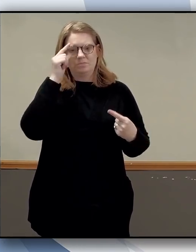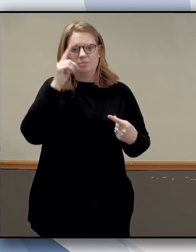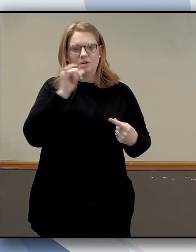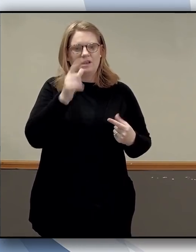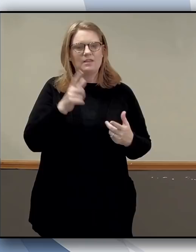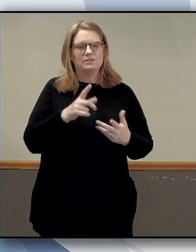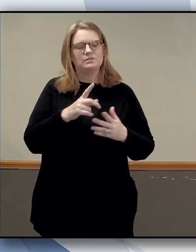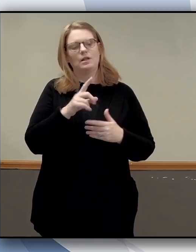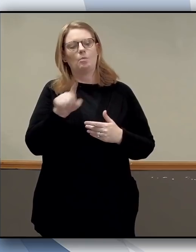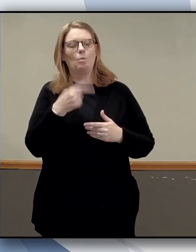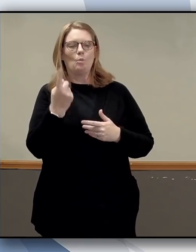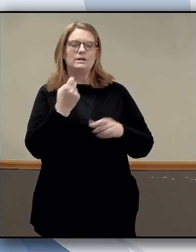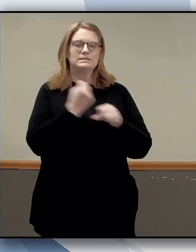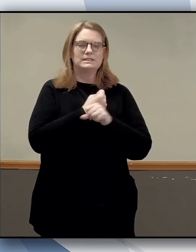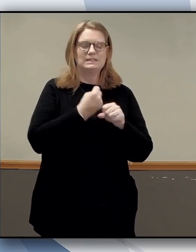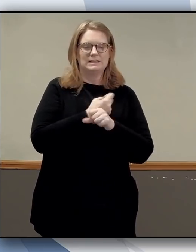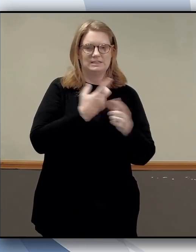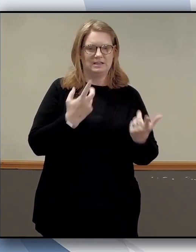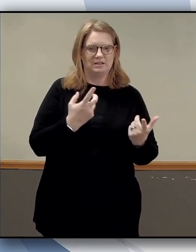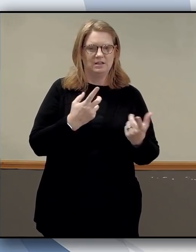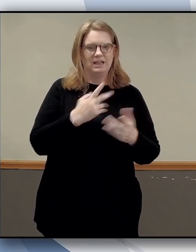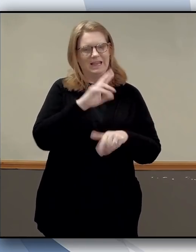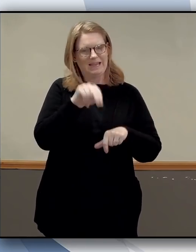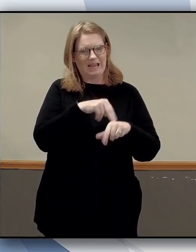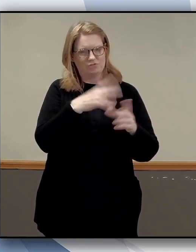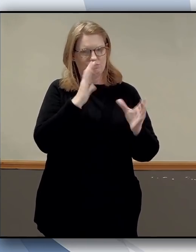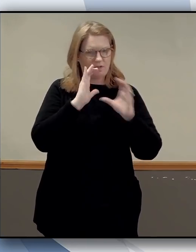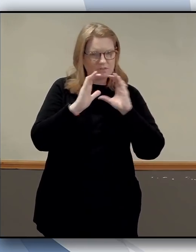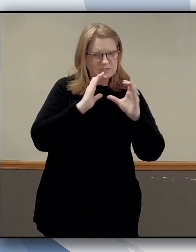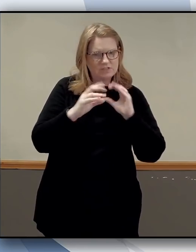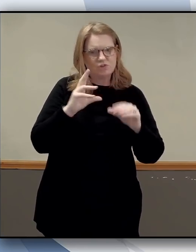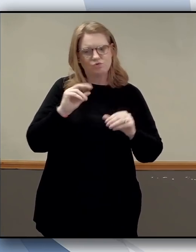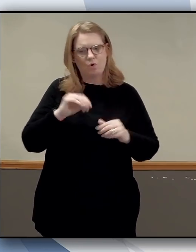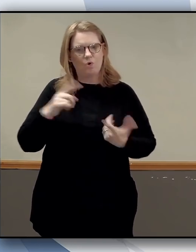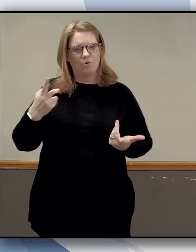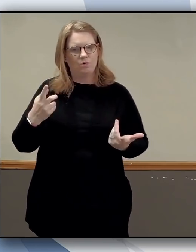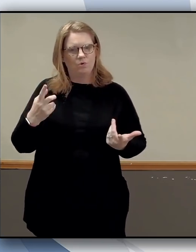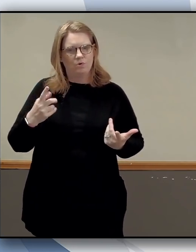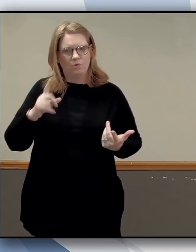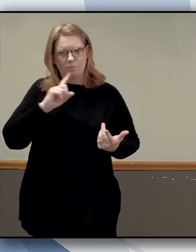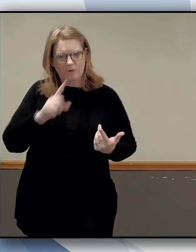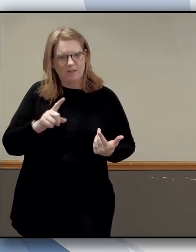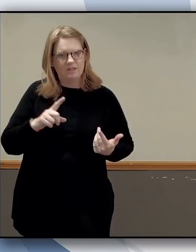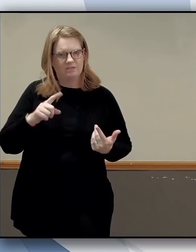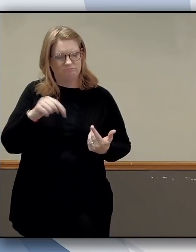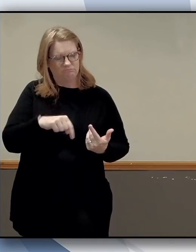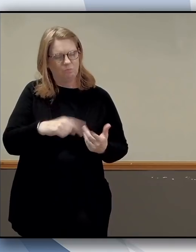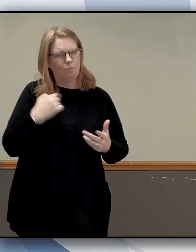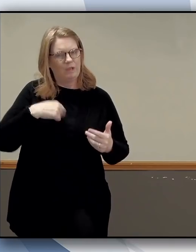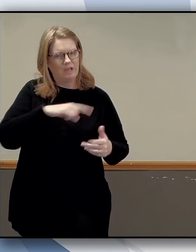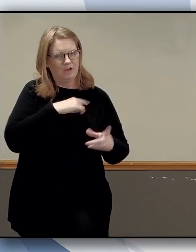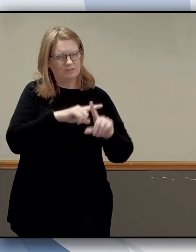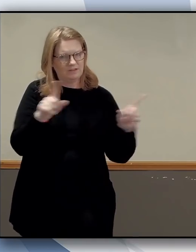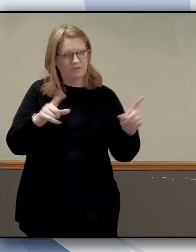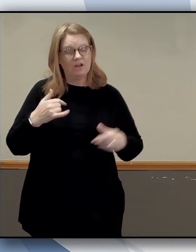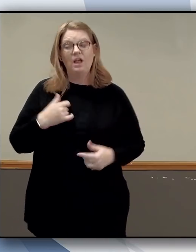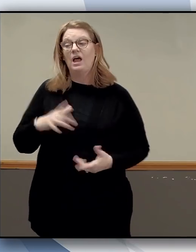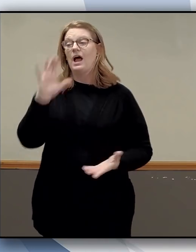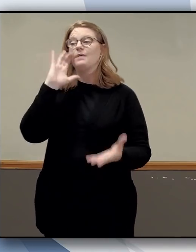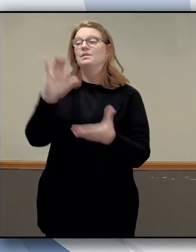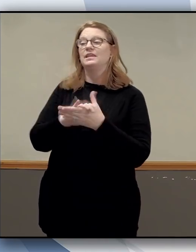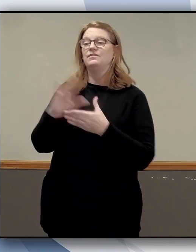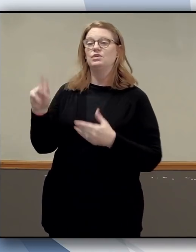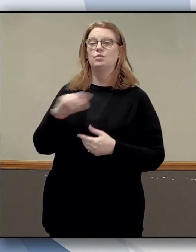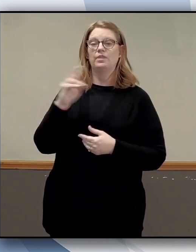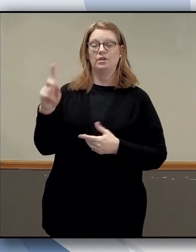narrative. I believe in North Dakota. I believe in the goodness of humanity. And I believe that North Dakota will rise to the